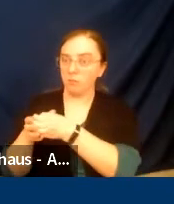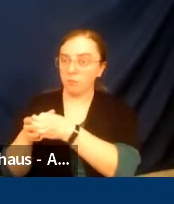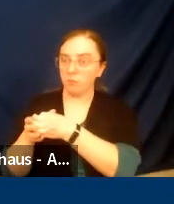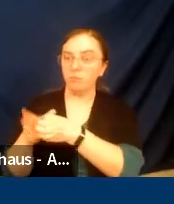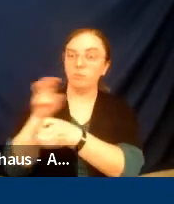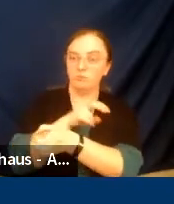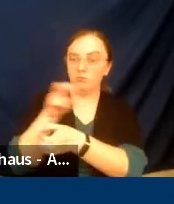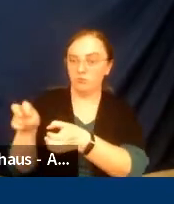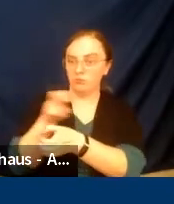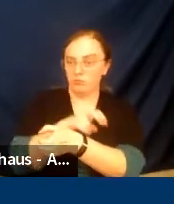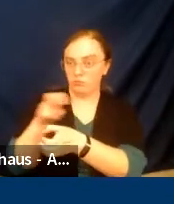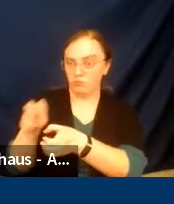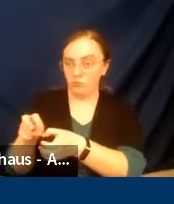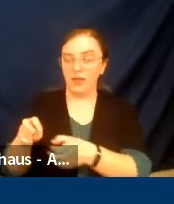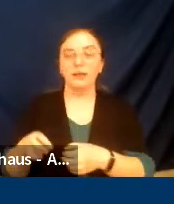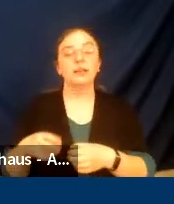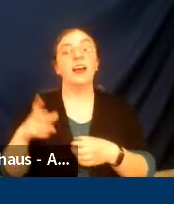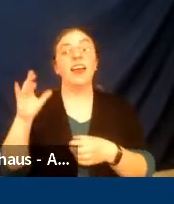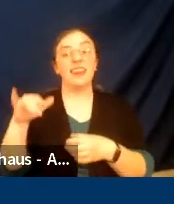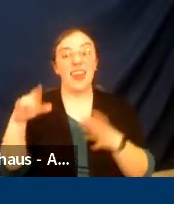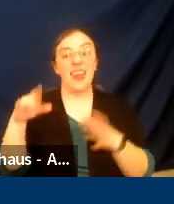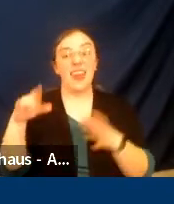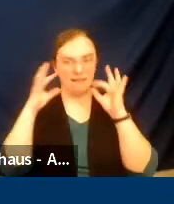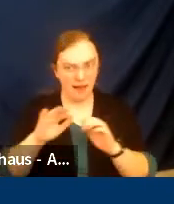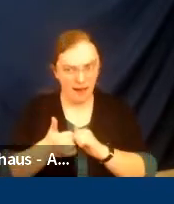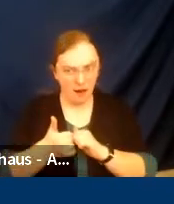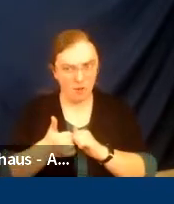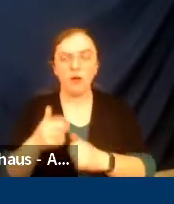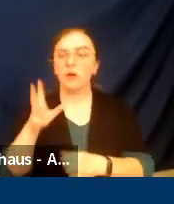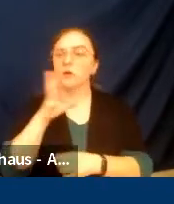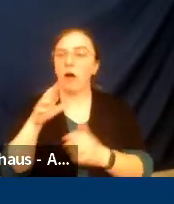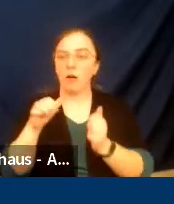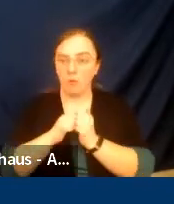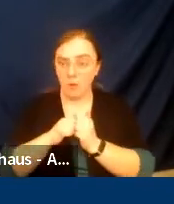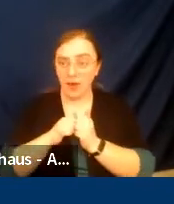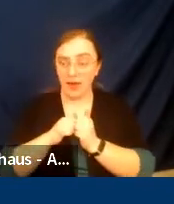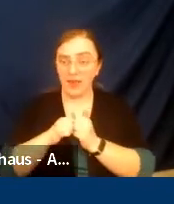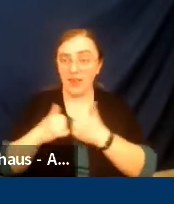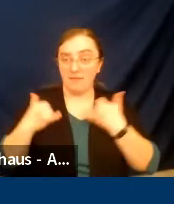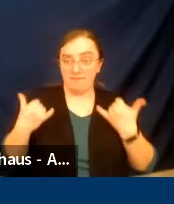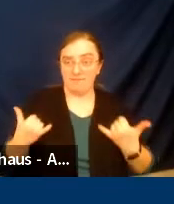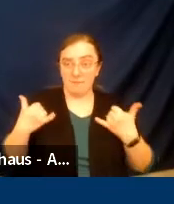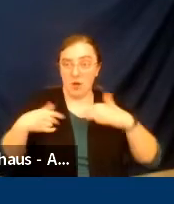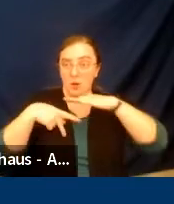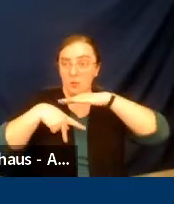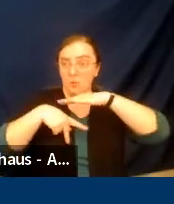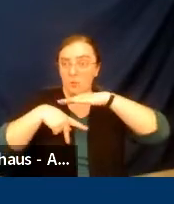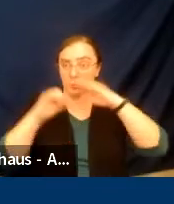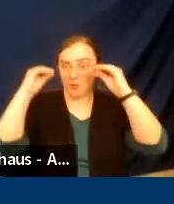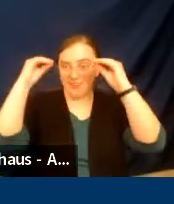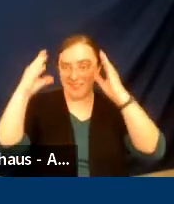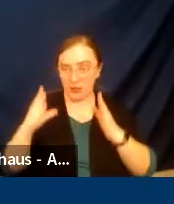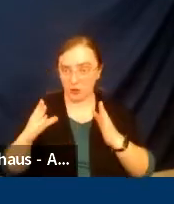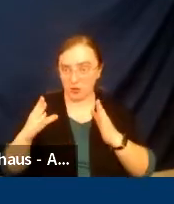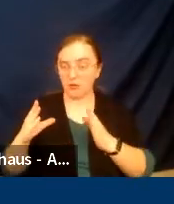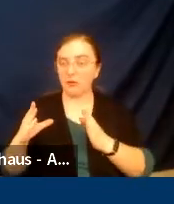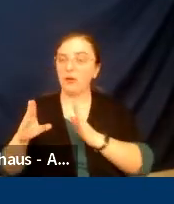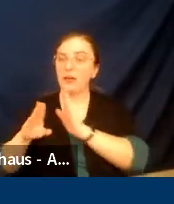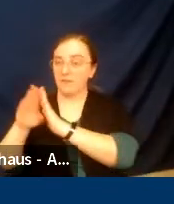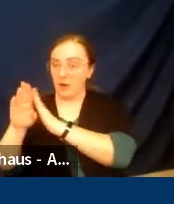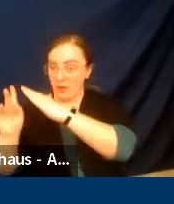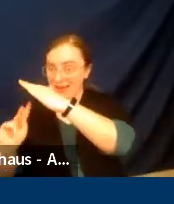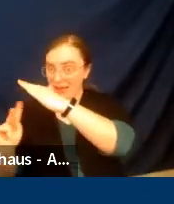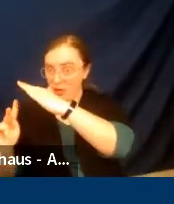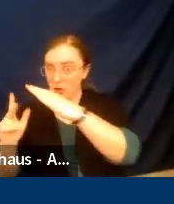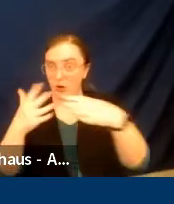preschool teacher this year, by the general education kindergarten teacher and the developmental K teacher next year, and making